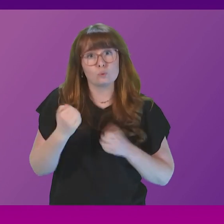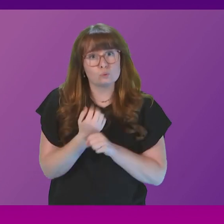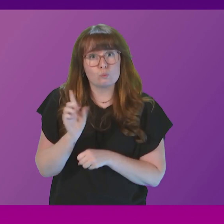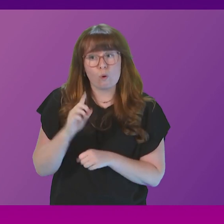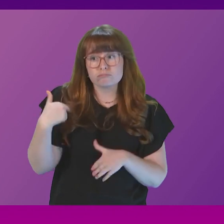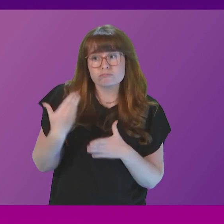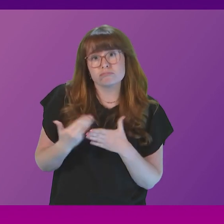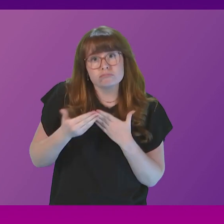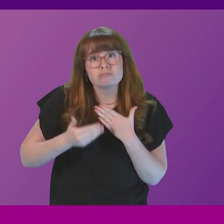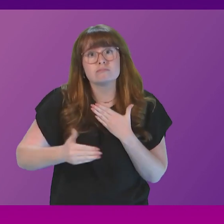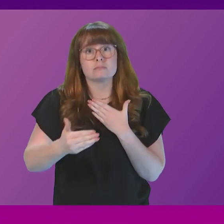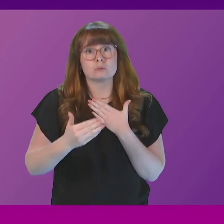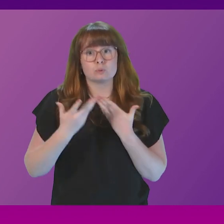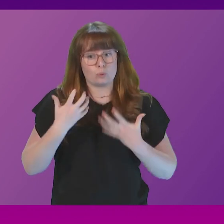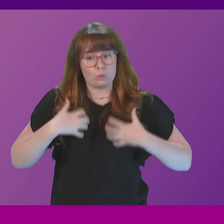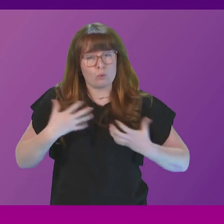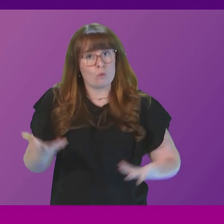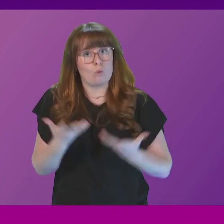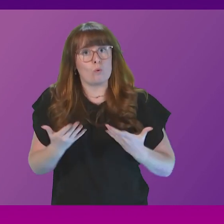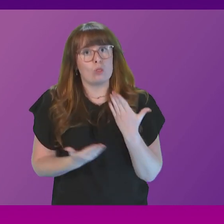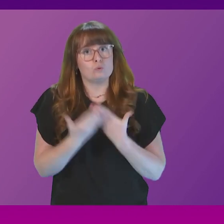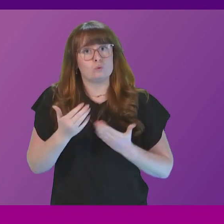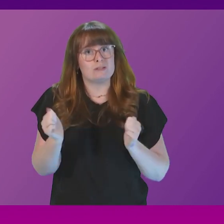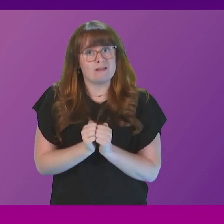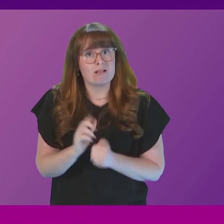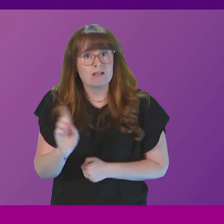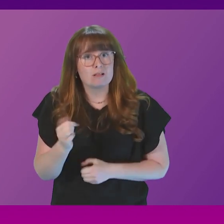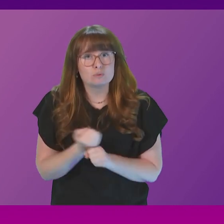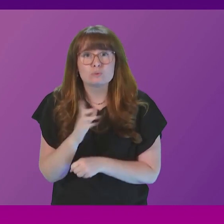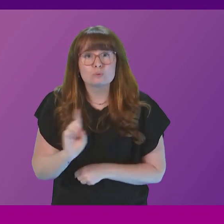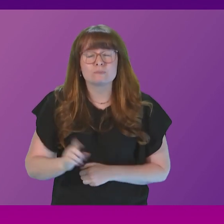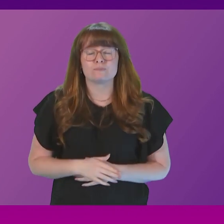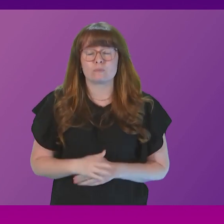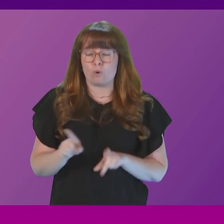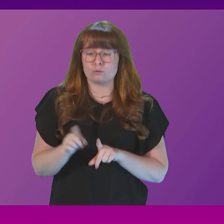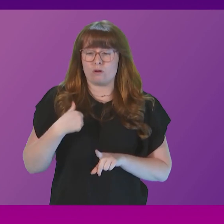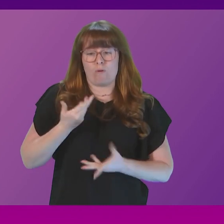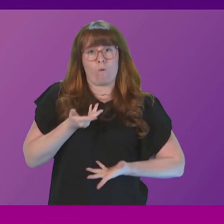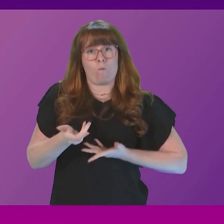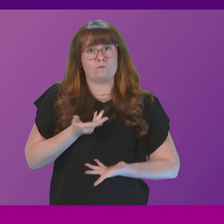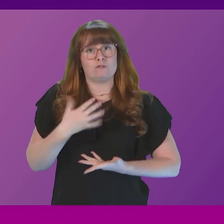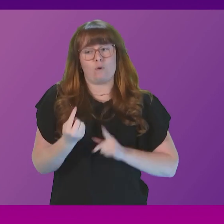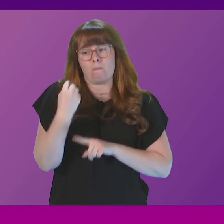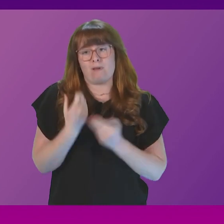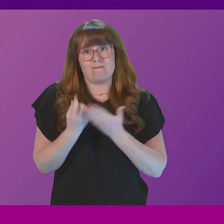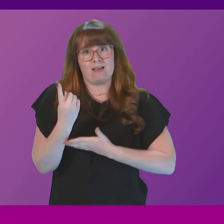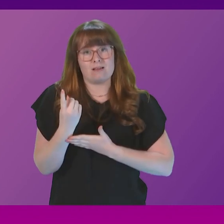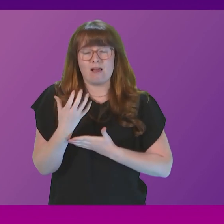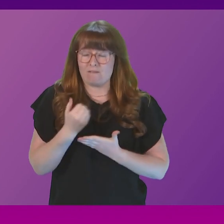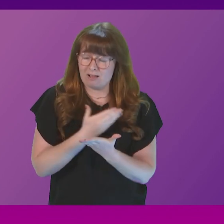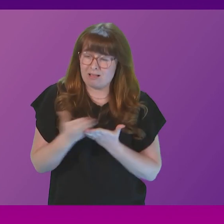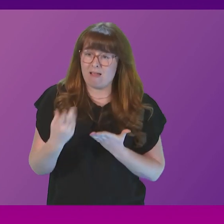give momentum to the New Deal. Also, from our conversations at the event, there were some clear principles